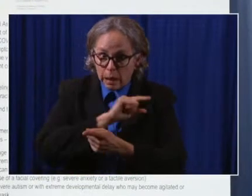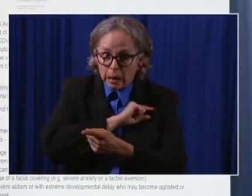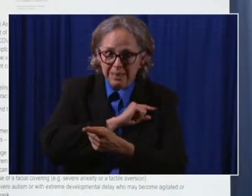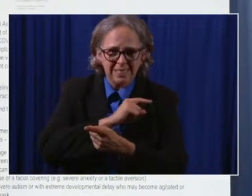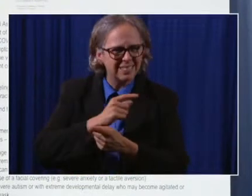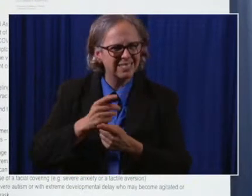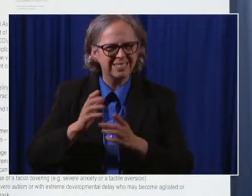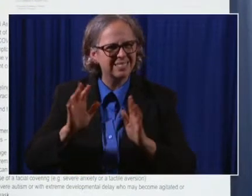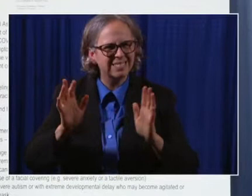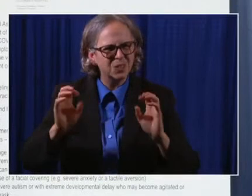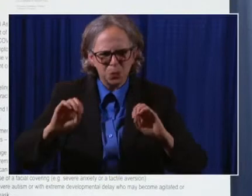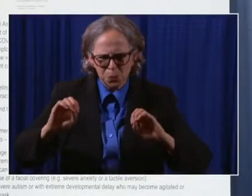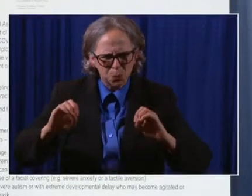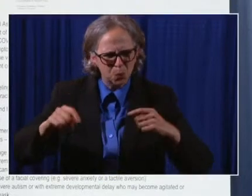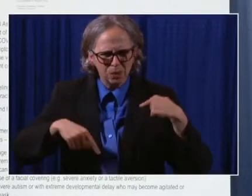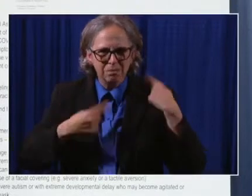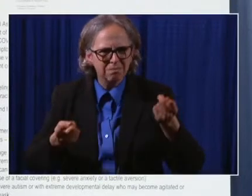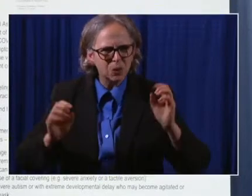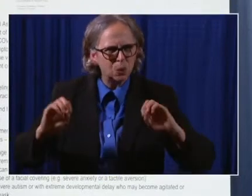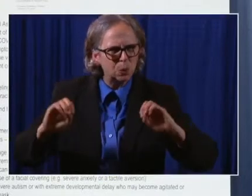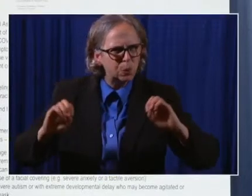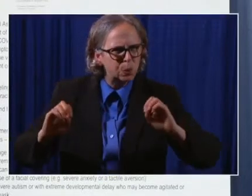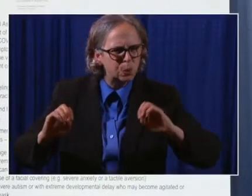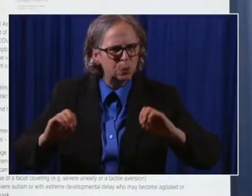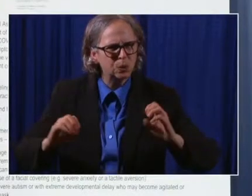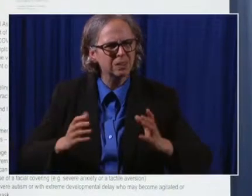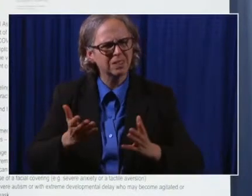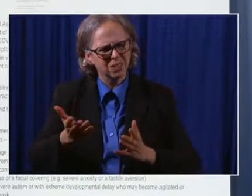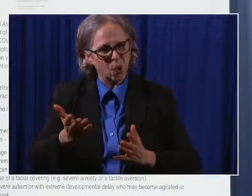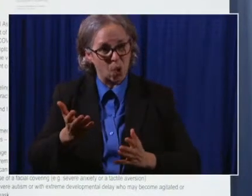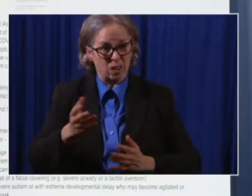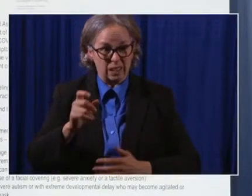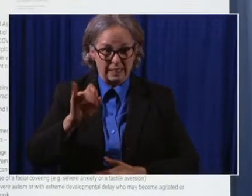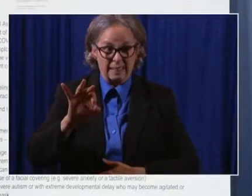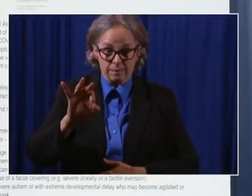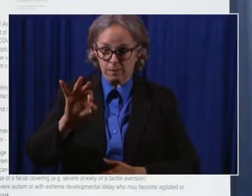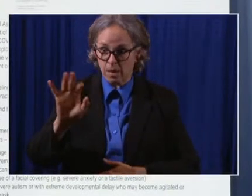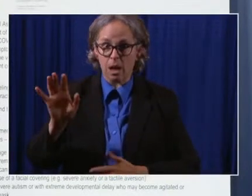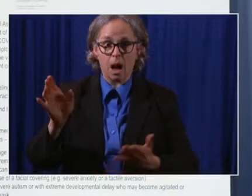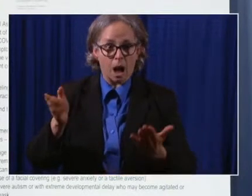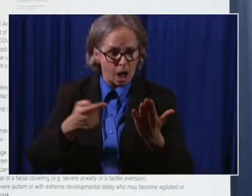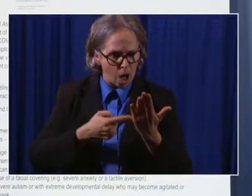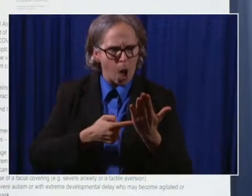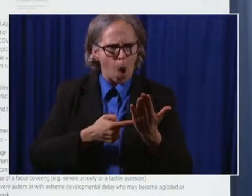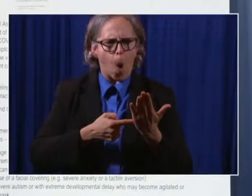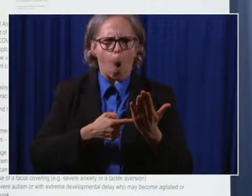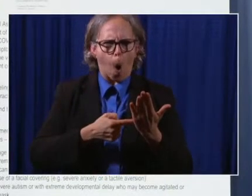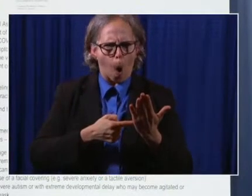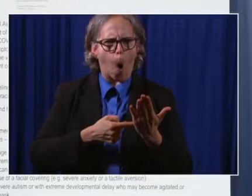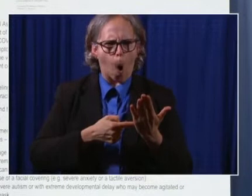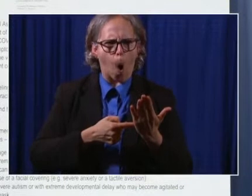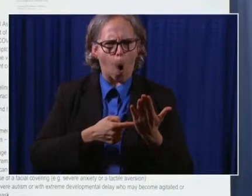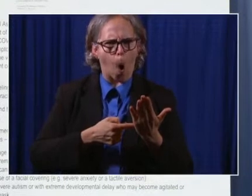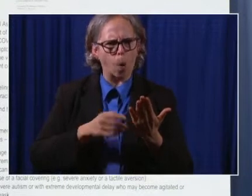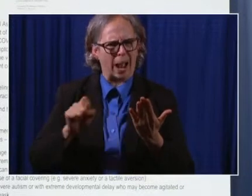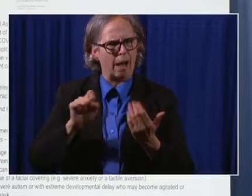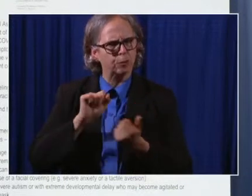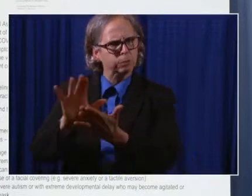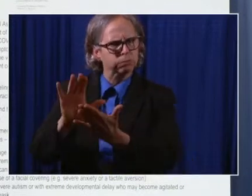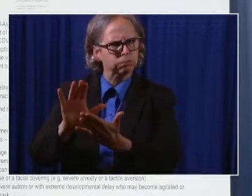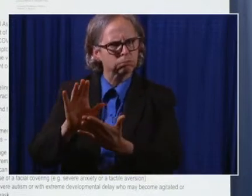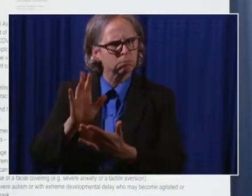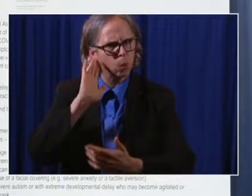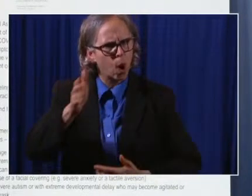done anything wrong. If we see facts that anybody in my administration has done anything wrong, we'll deal with that. That's not what we've